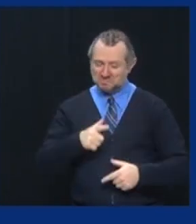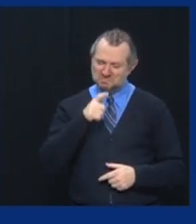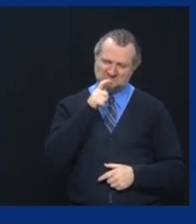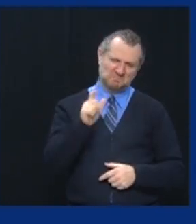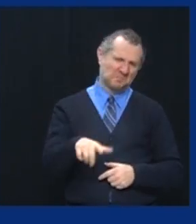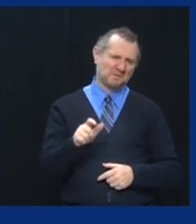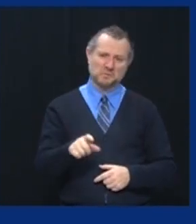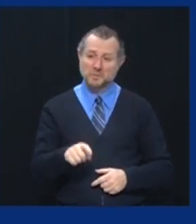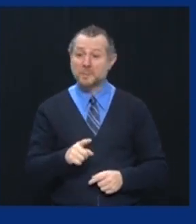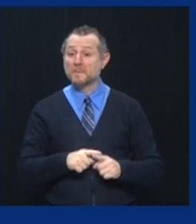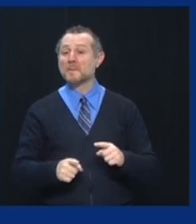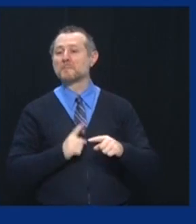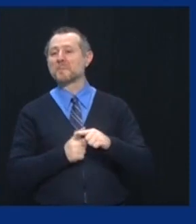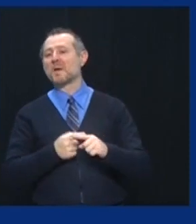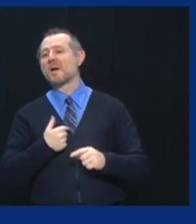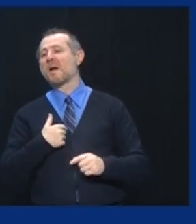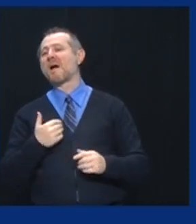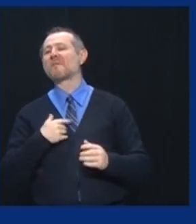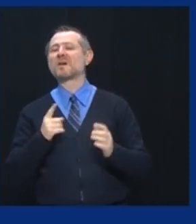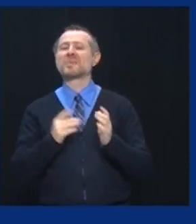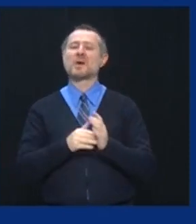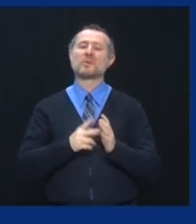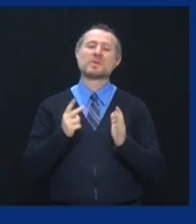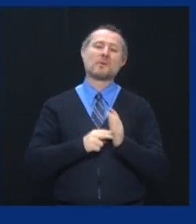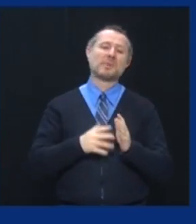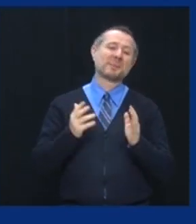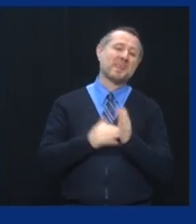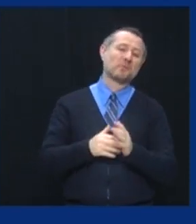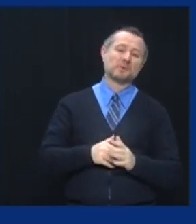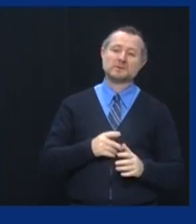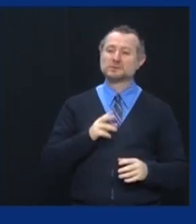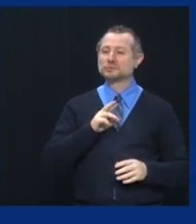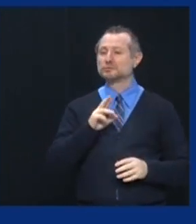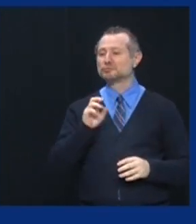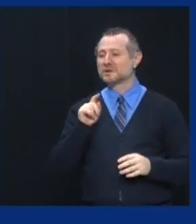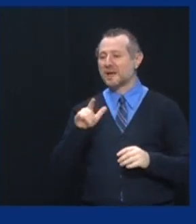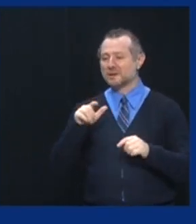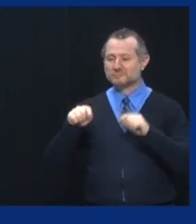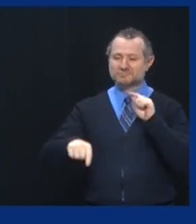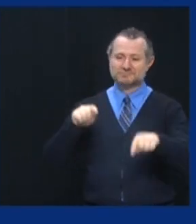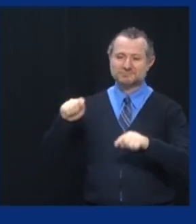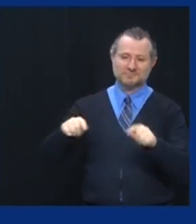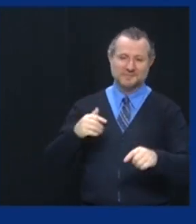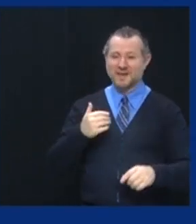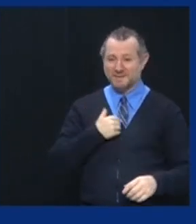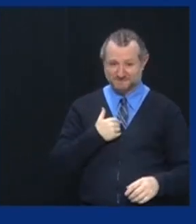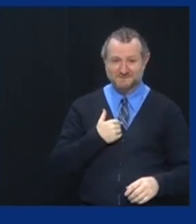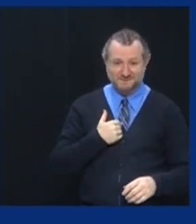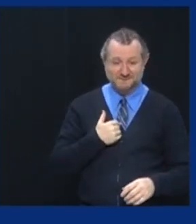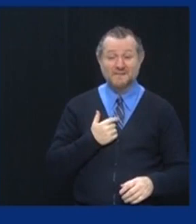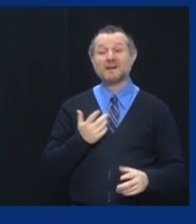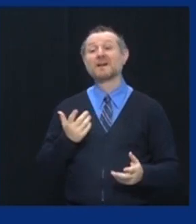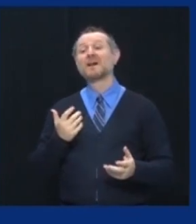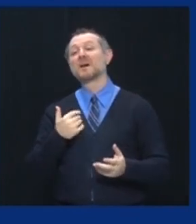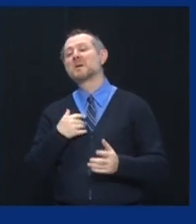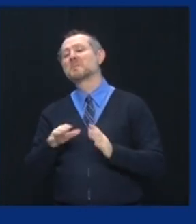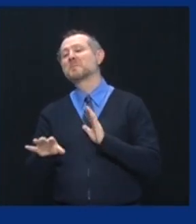retail centers. So we want to use the hospitals that are better at doing